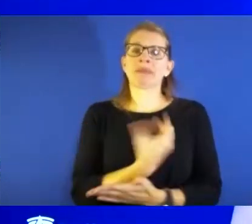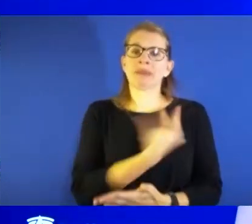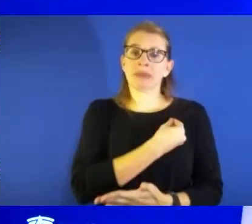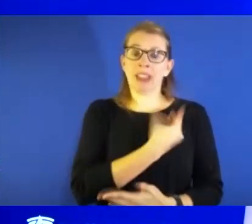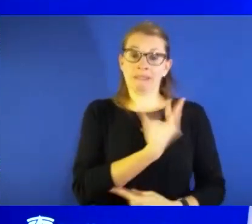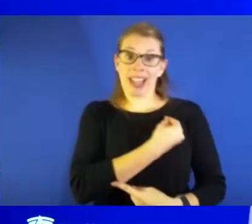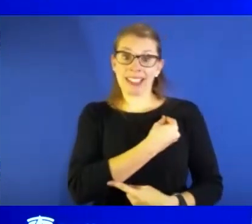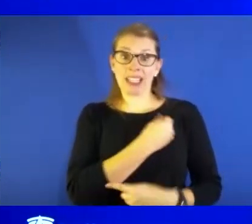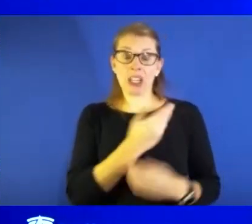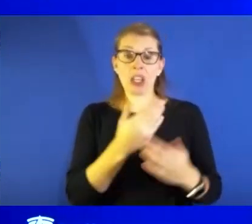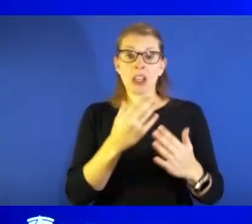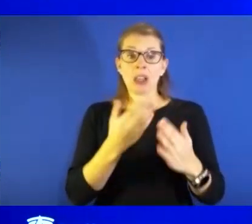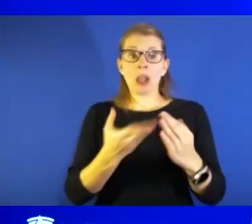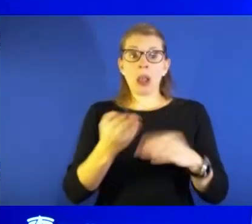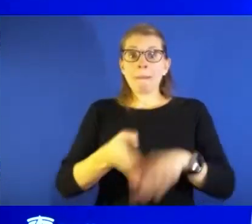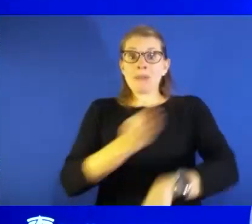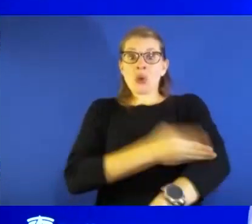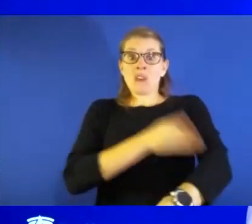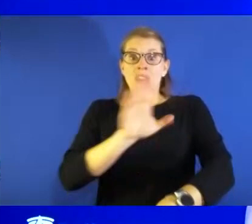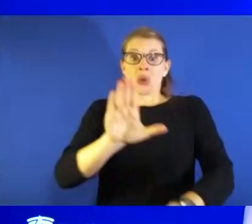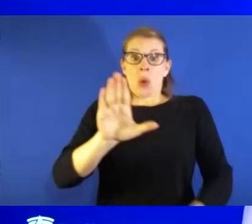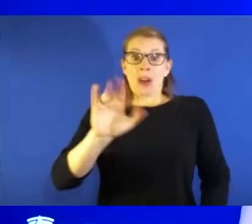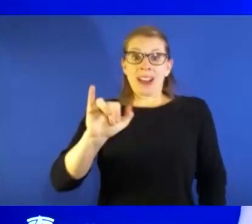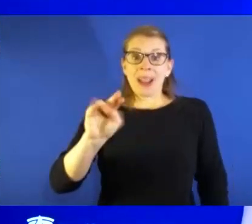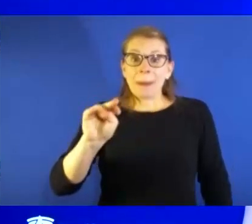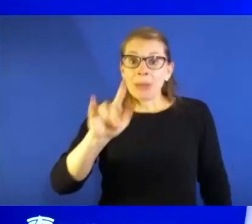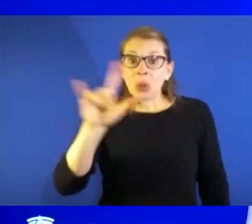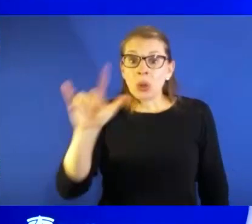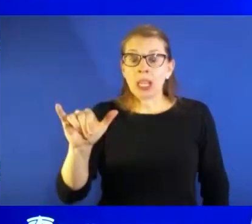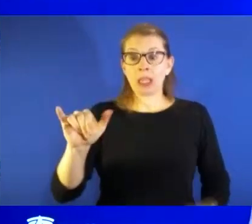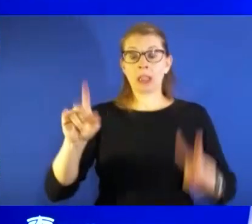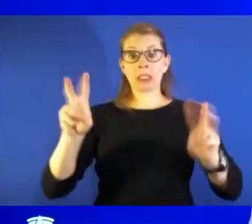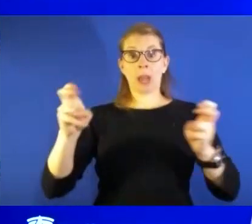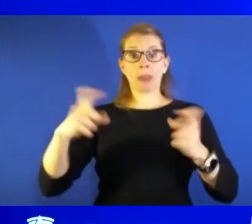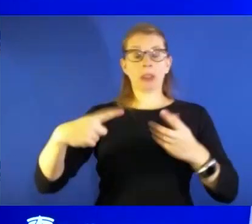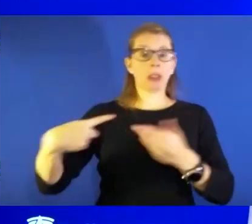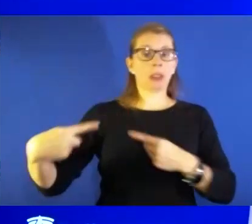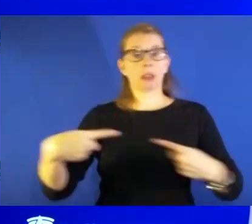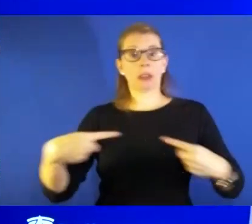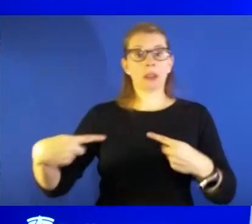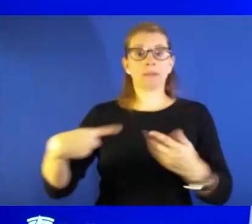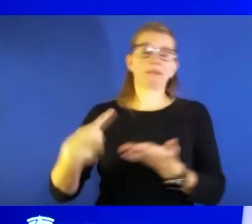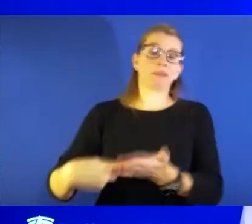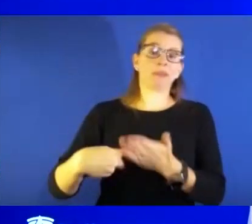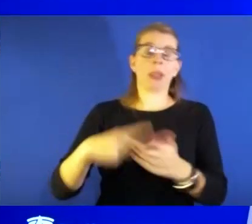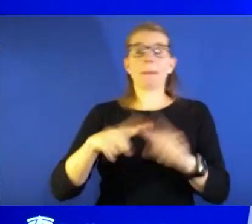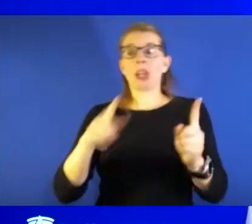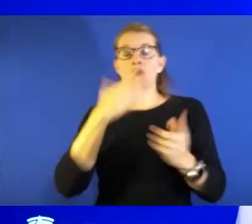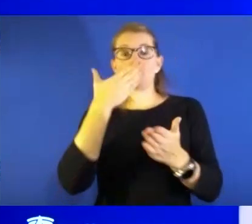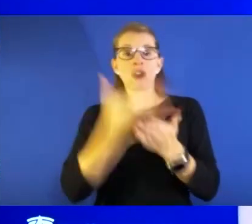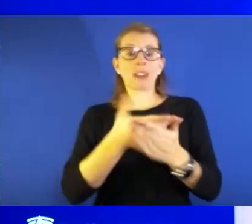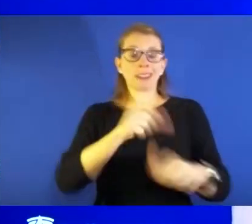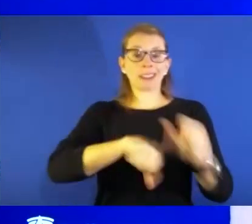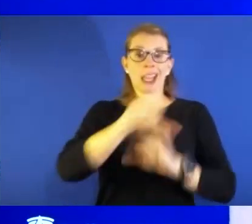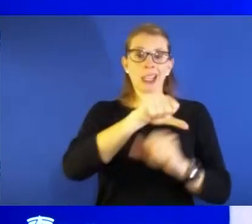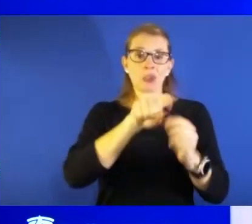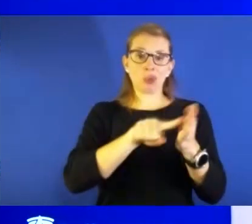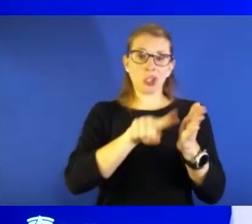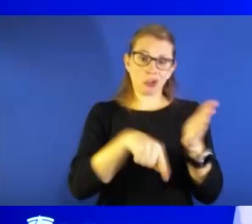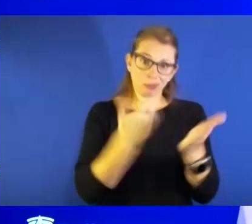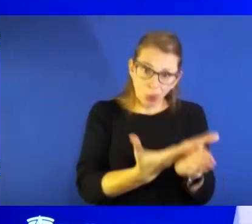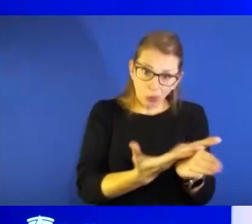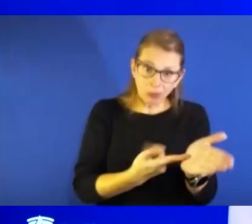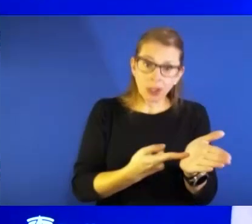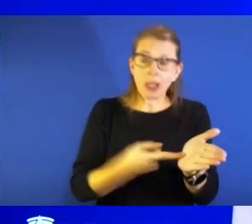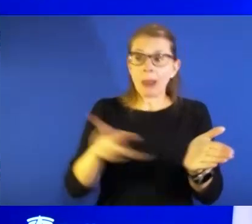your immunity. Now, this continues to be a topic of debate, but we have good basic science research showing that those people that had